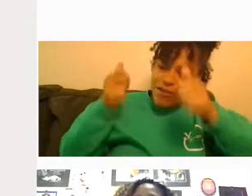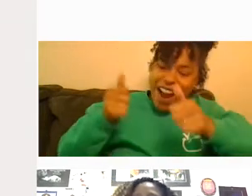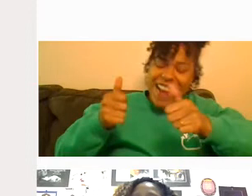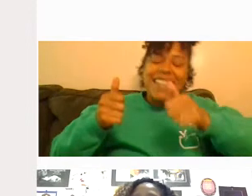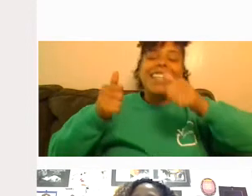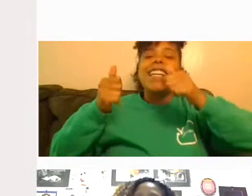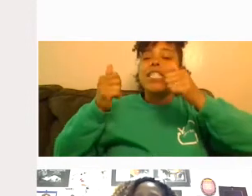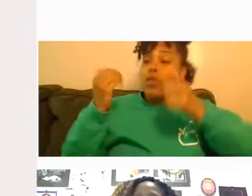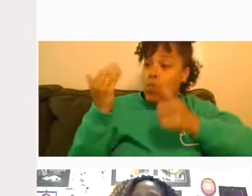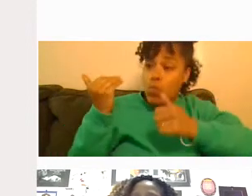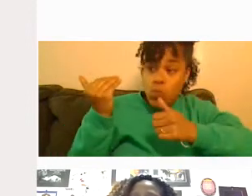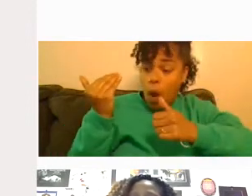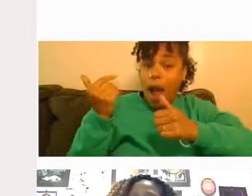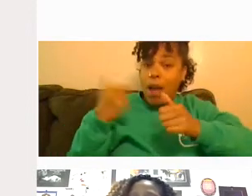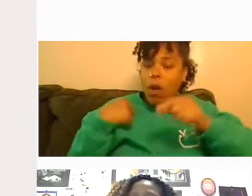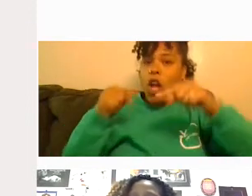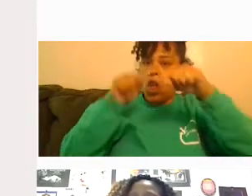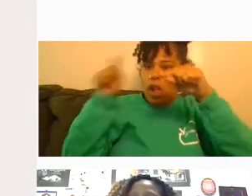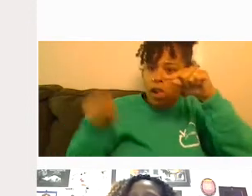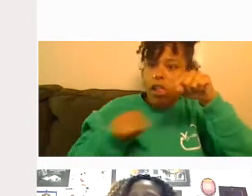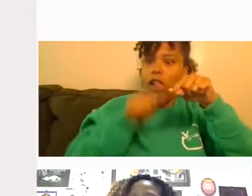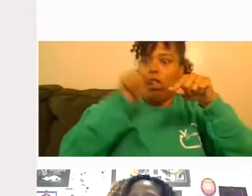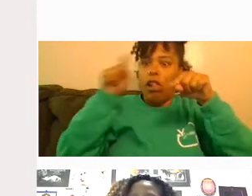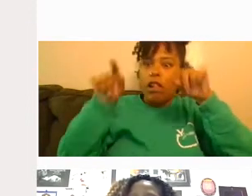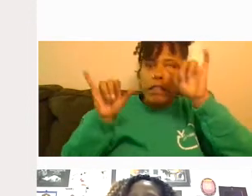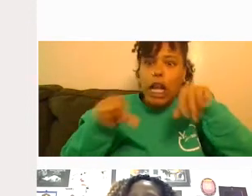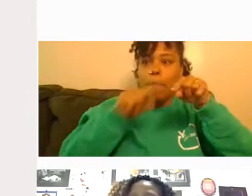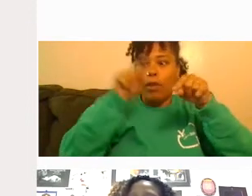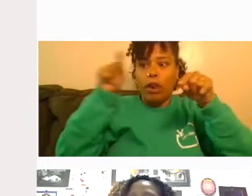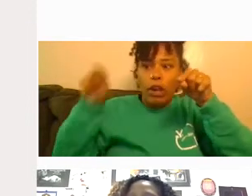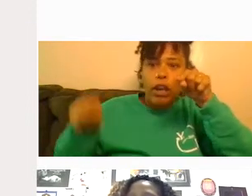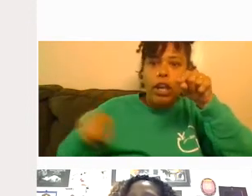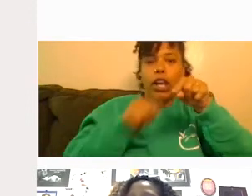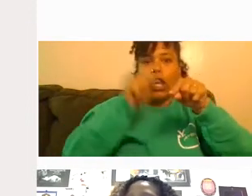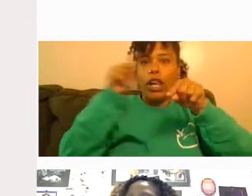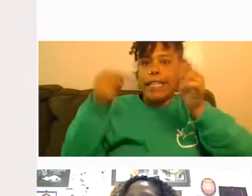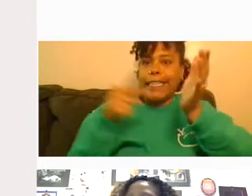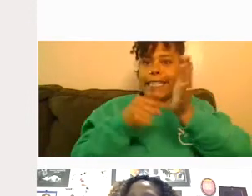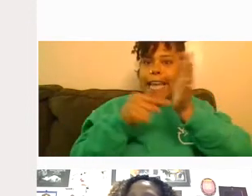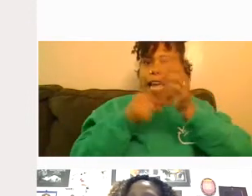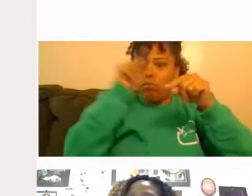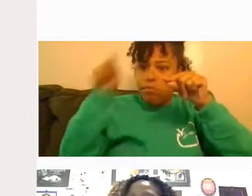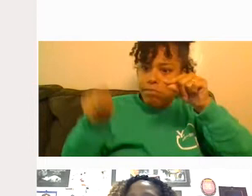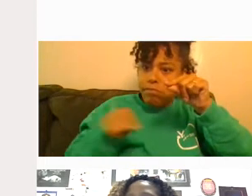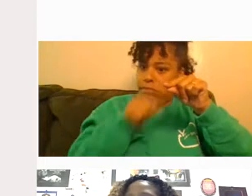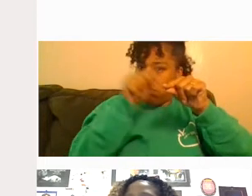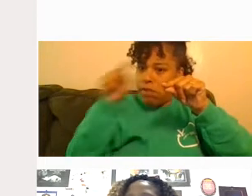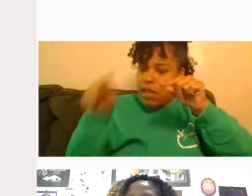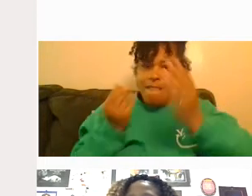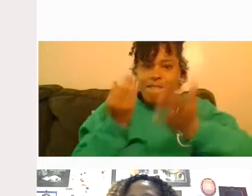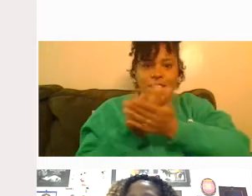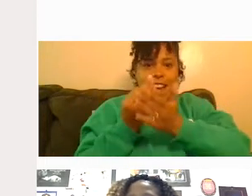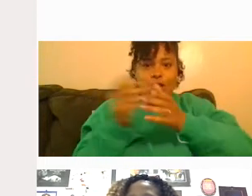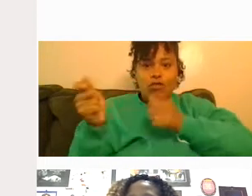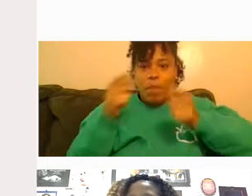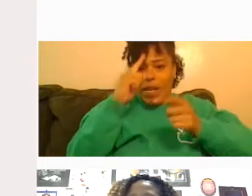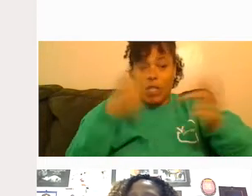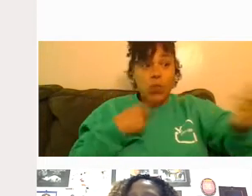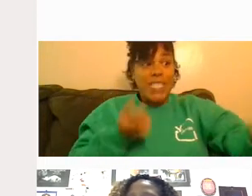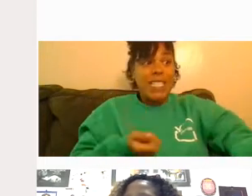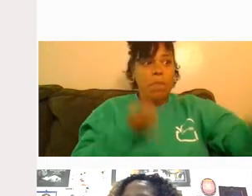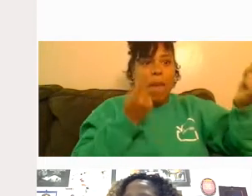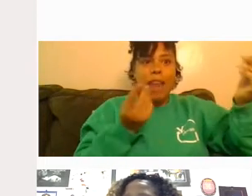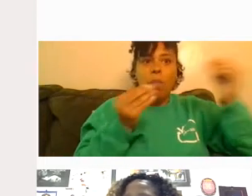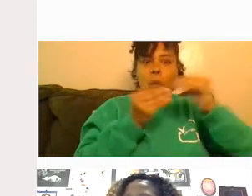the reason why we're going in circles, because we're in a debt cycle. Our finances are controlling us because we're spending more money than we bring in.